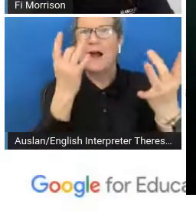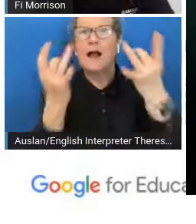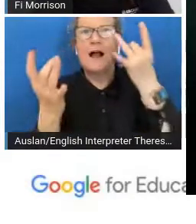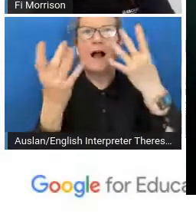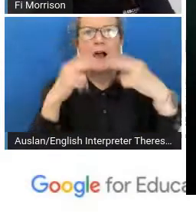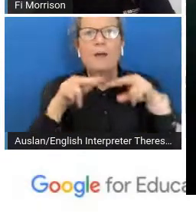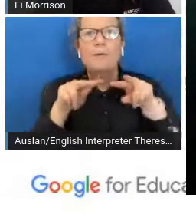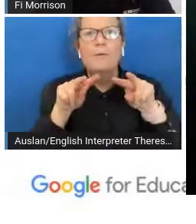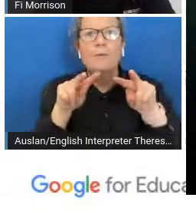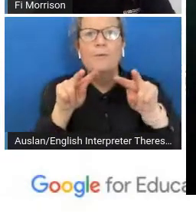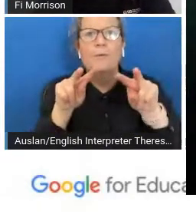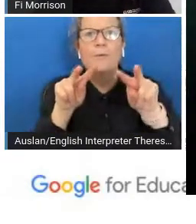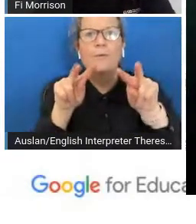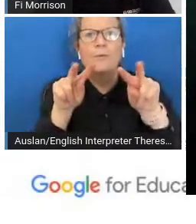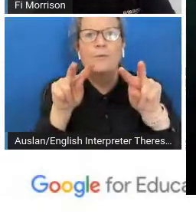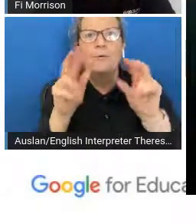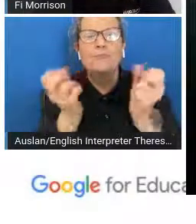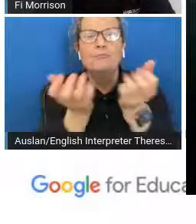stars and she can hope.